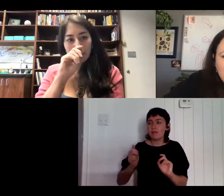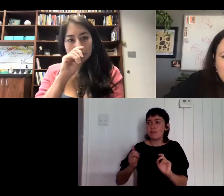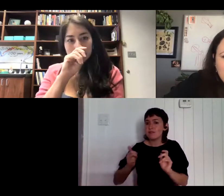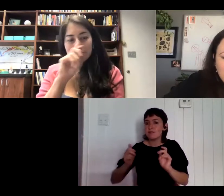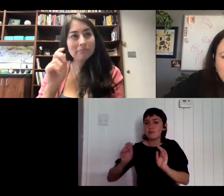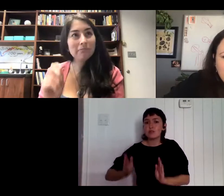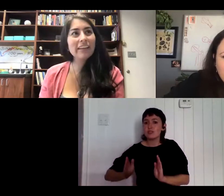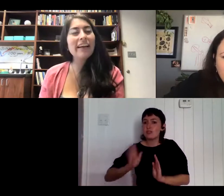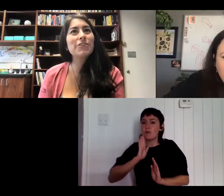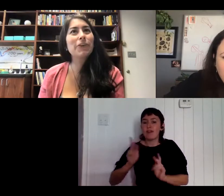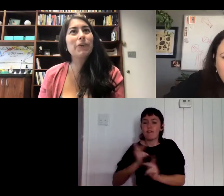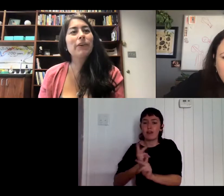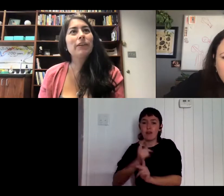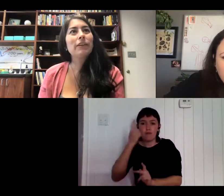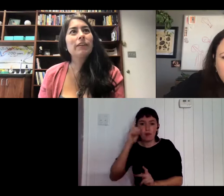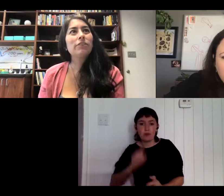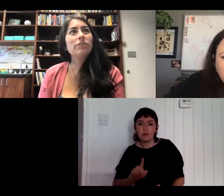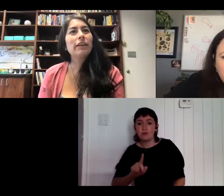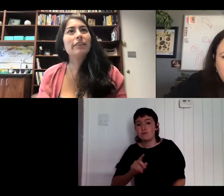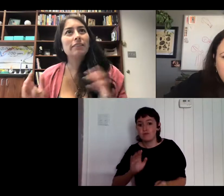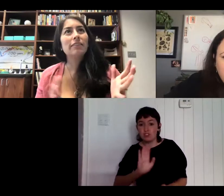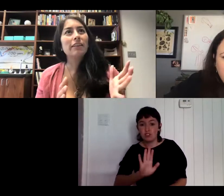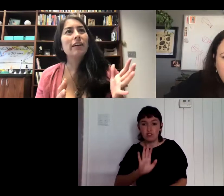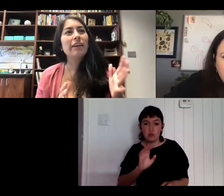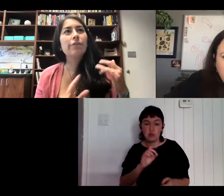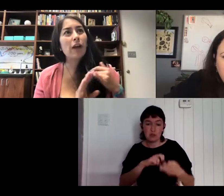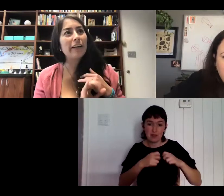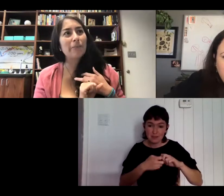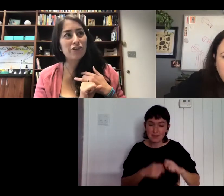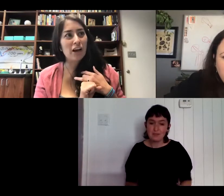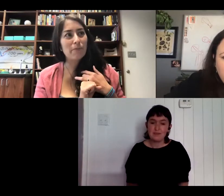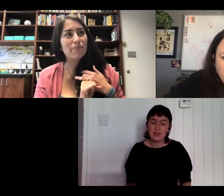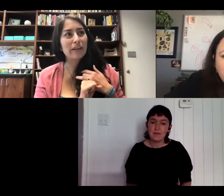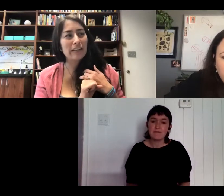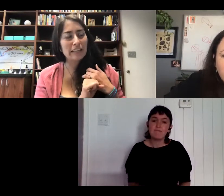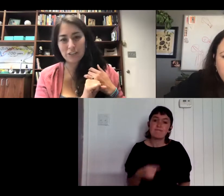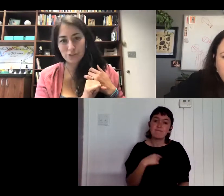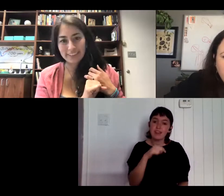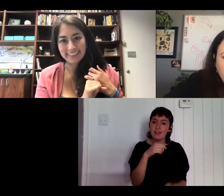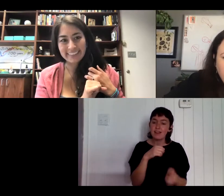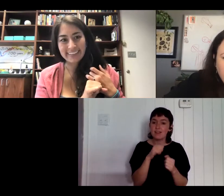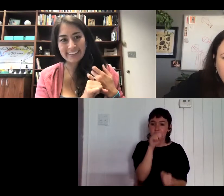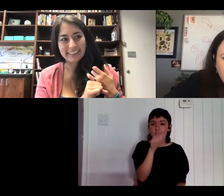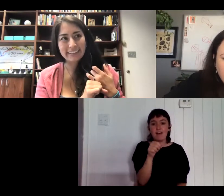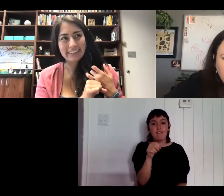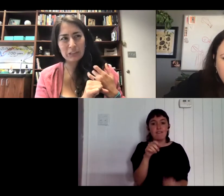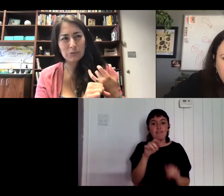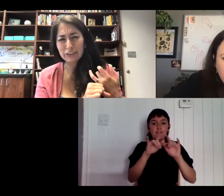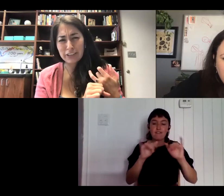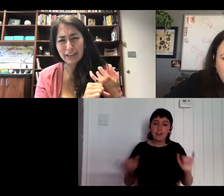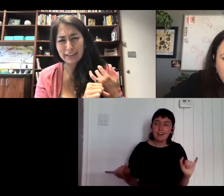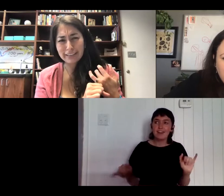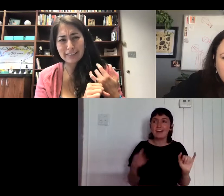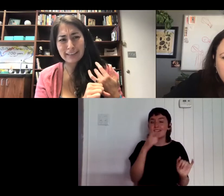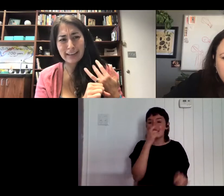Um, and so it's like, I like the variety in my job and that it's interesting and it keeps